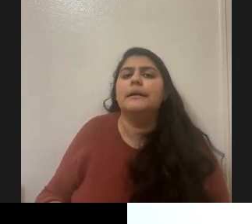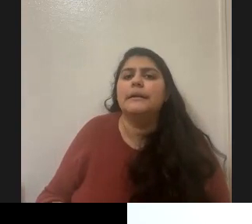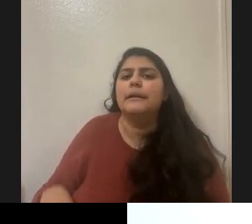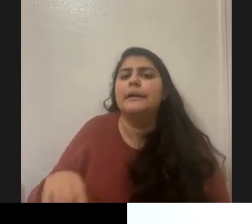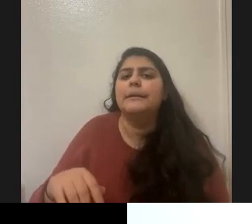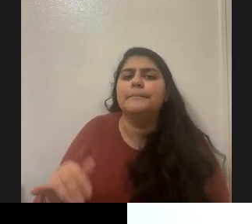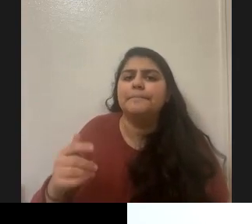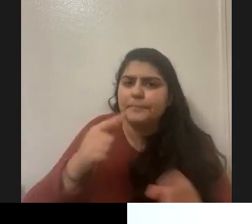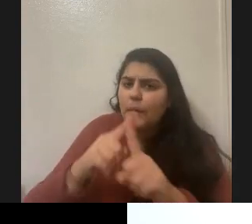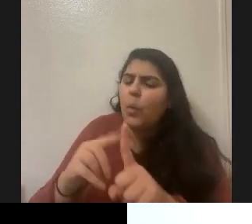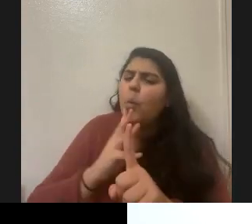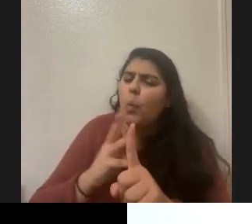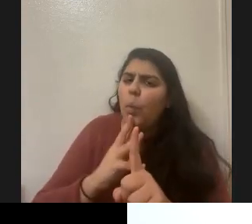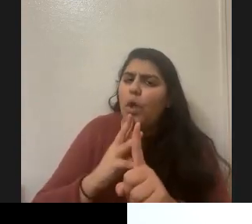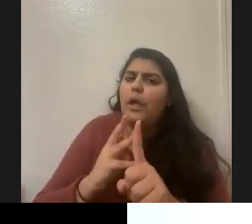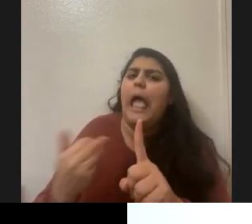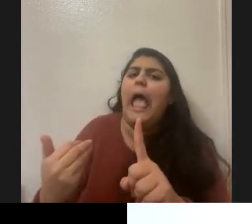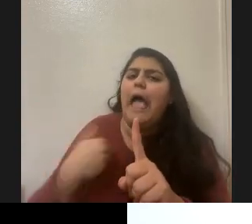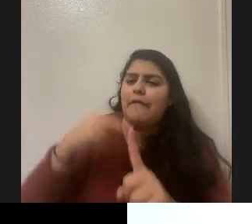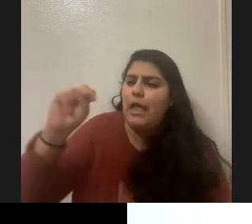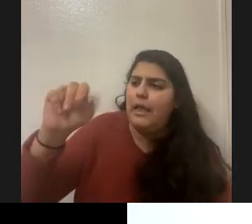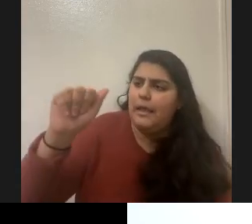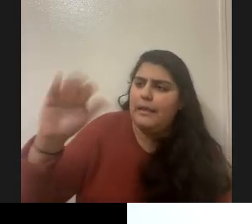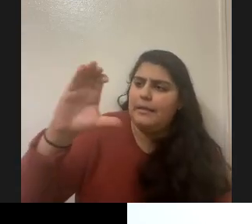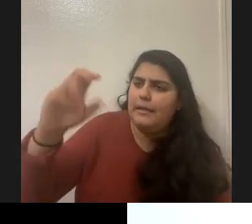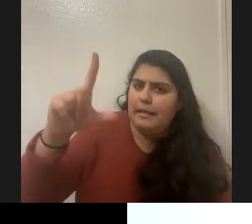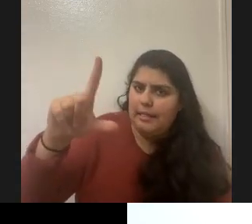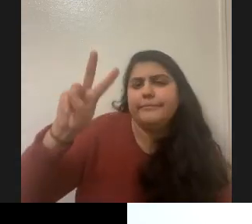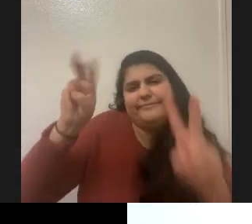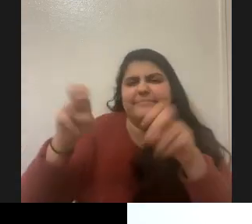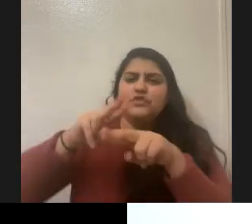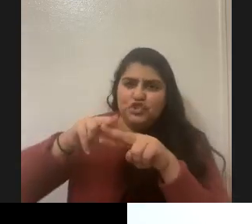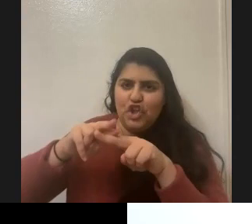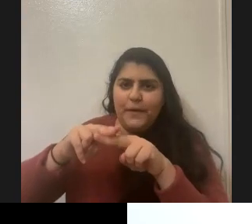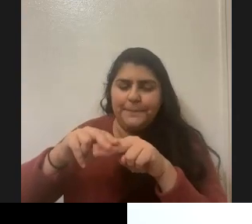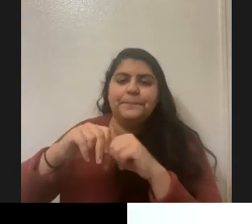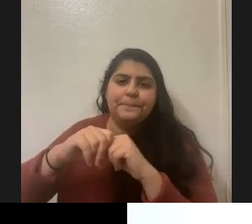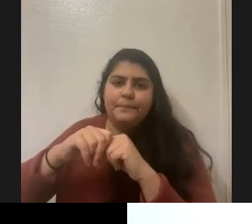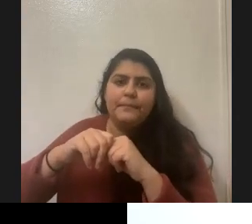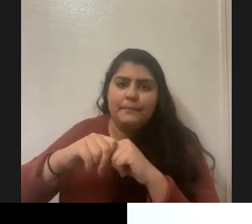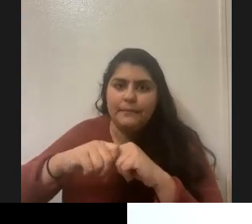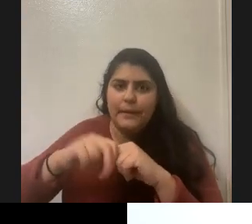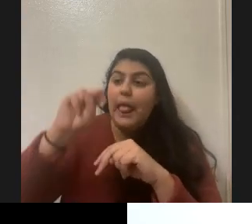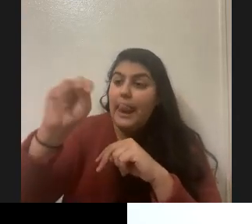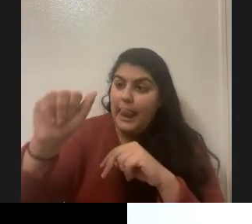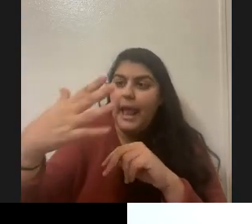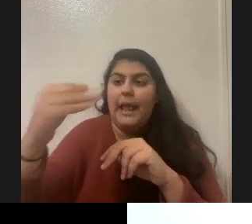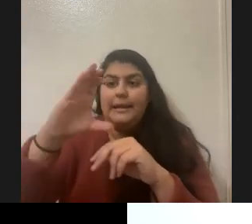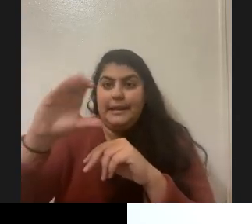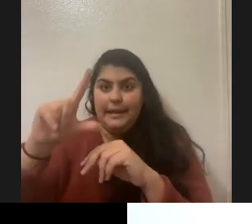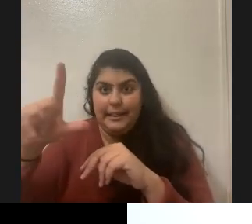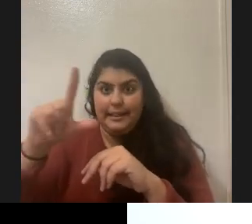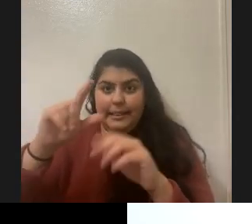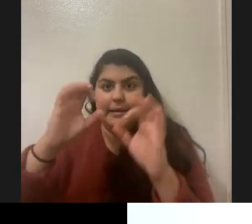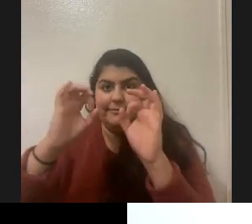know, seawater has NaCl, and that's just salt. Salt. Salty, that makes sense. So these Na and these Cl kind